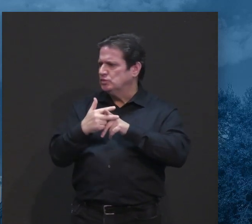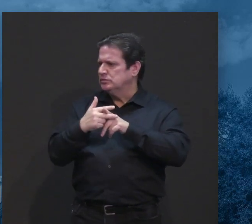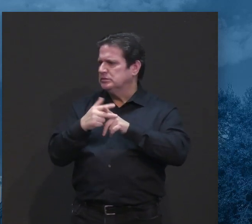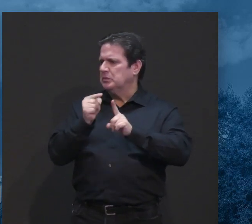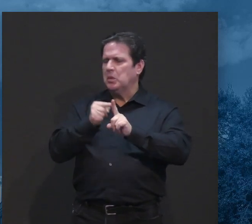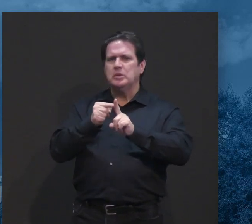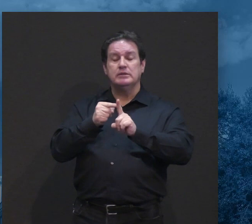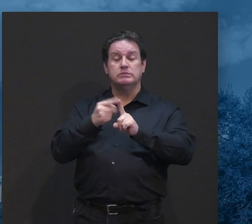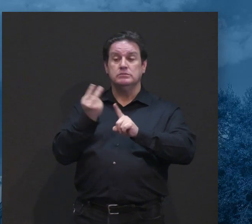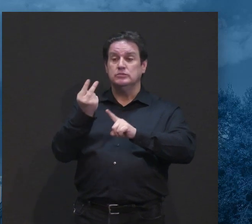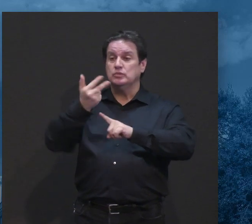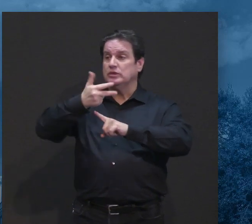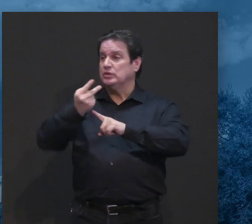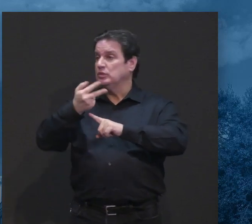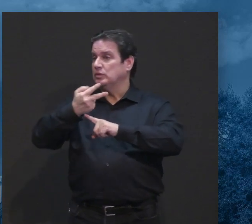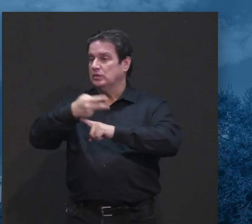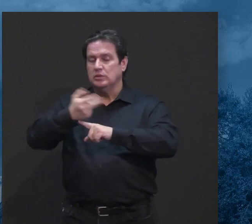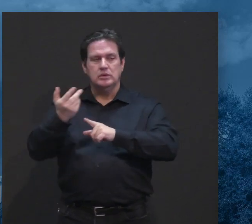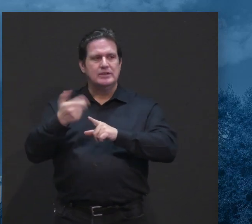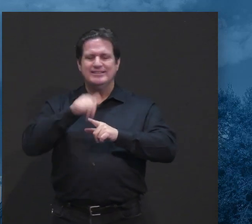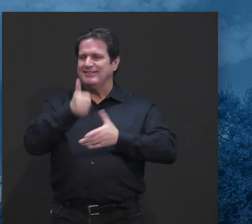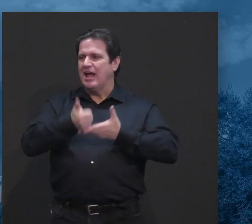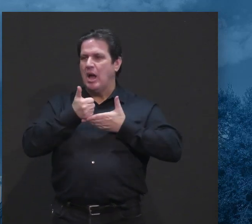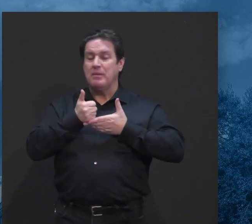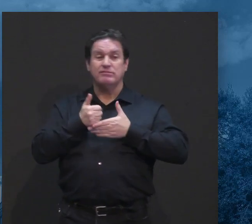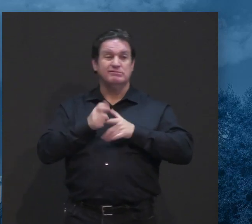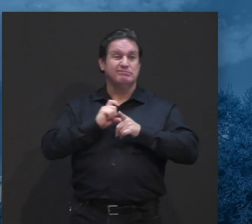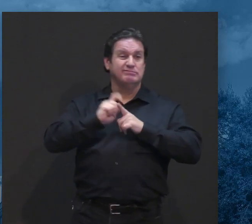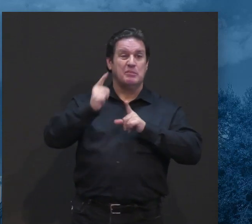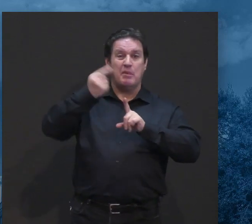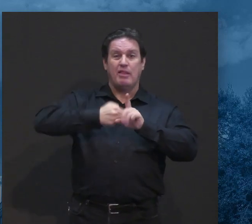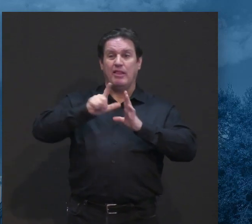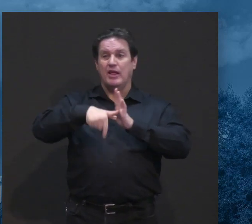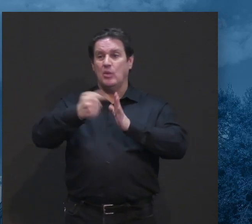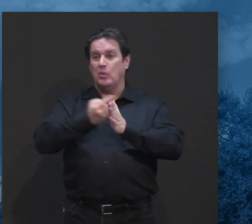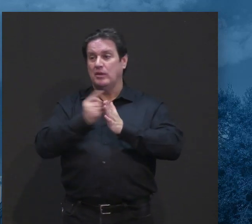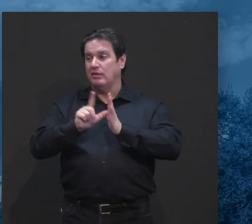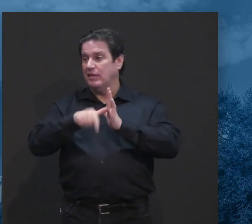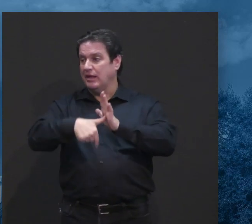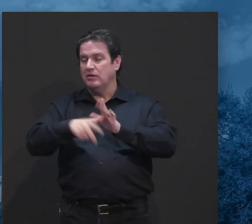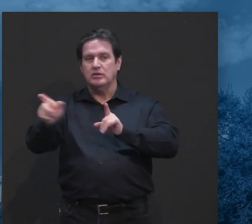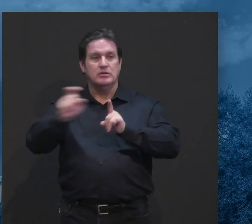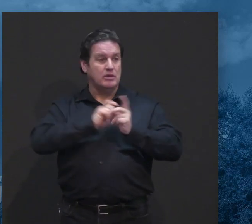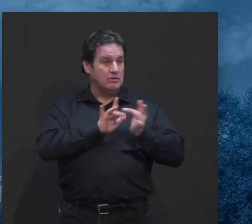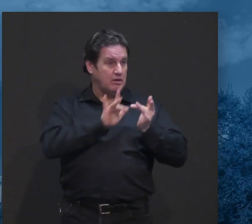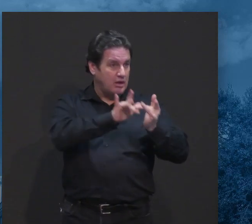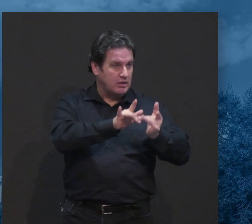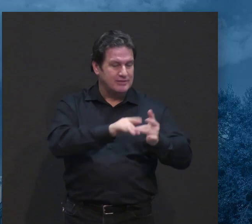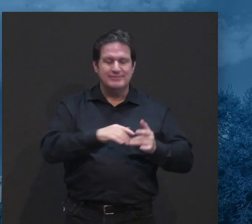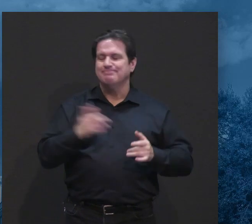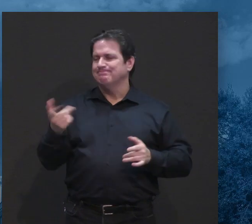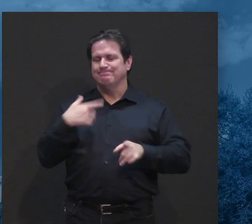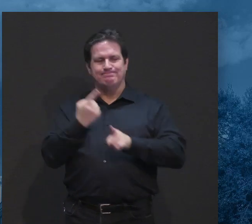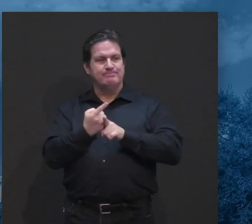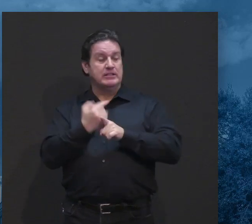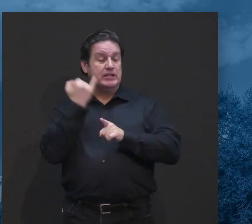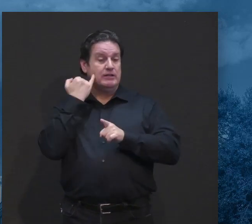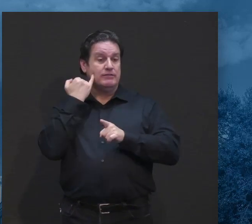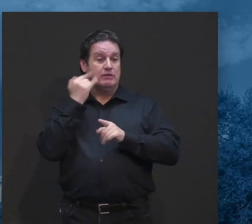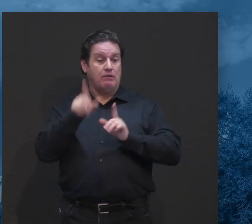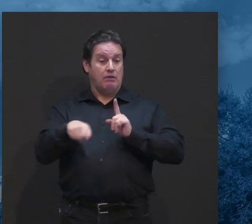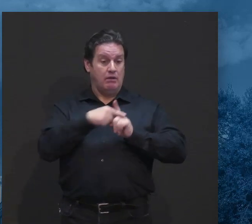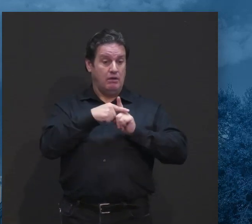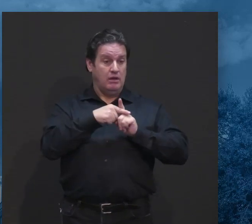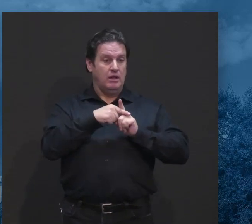point where it no longer really helps you to get to them when it's a week or 10 days after? Yeah, absolutely. I mean,